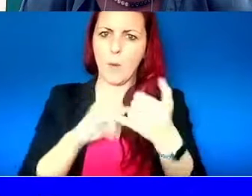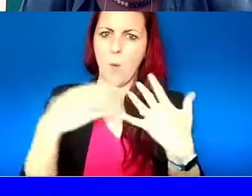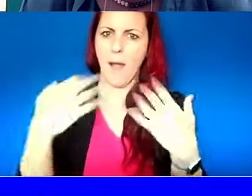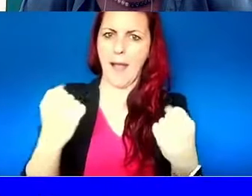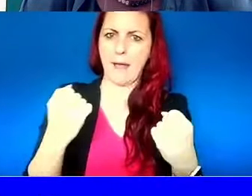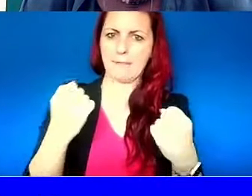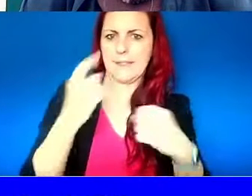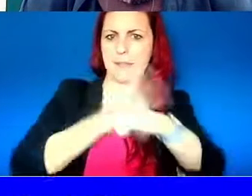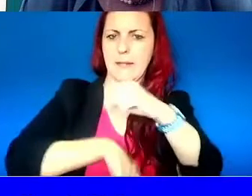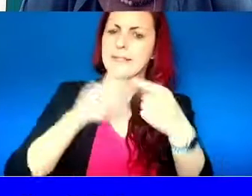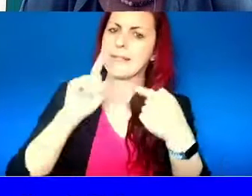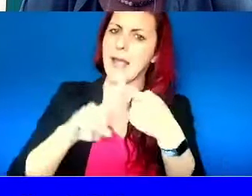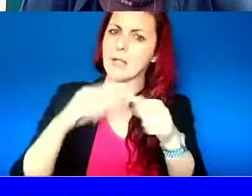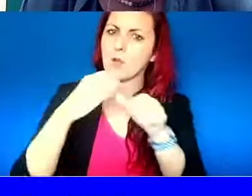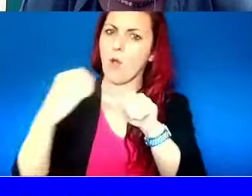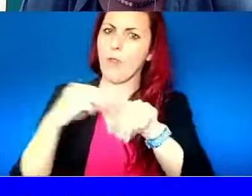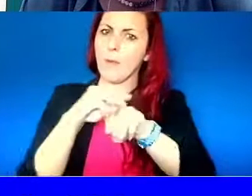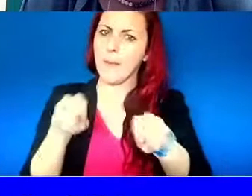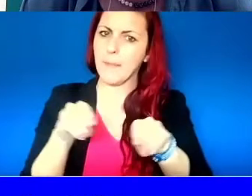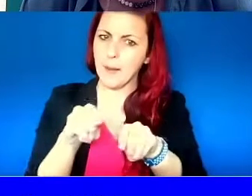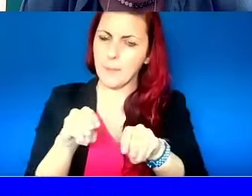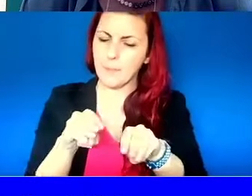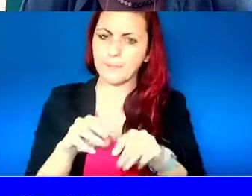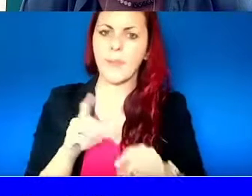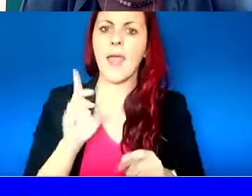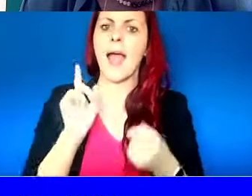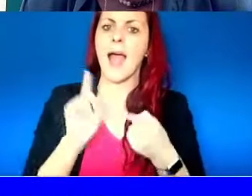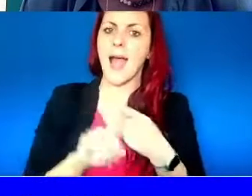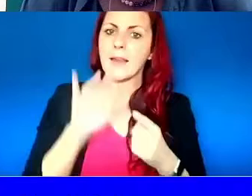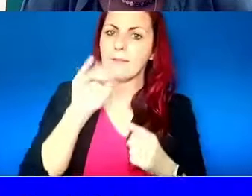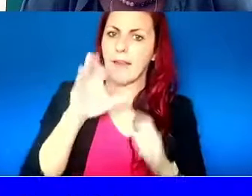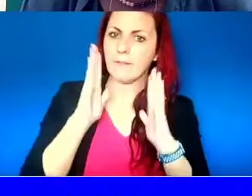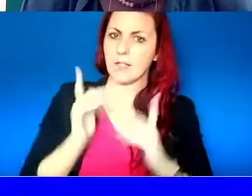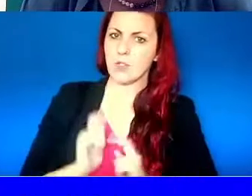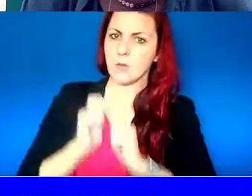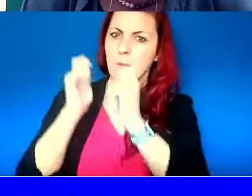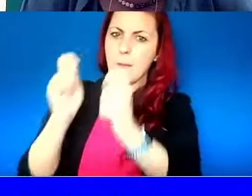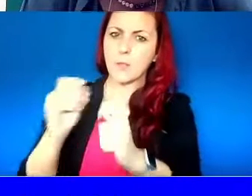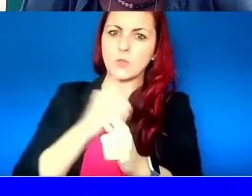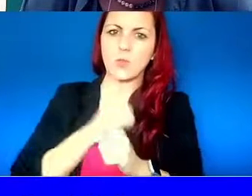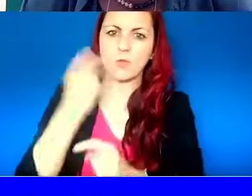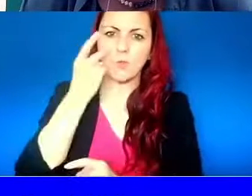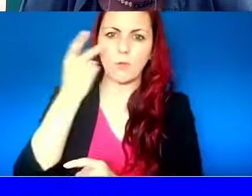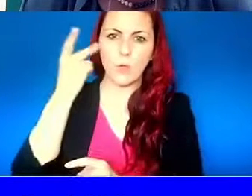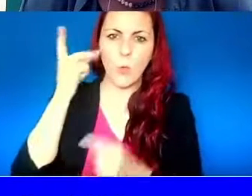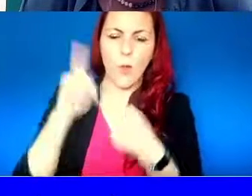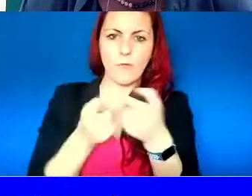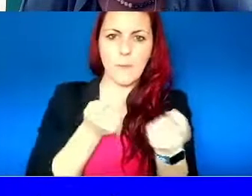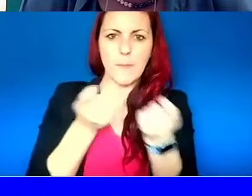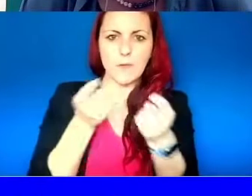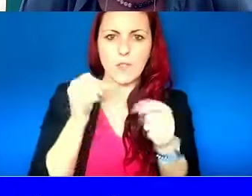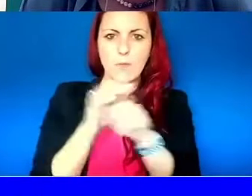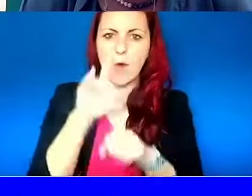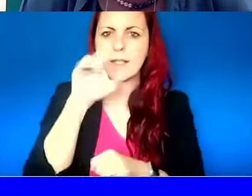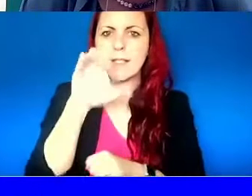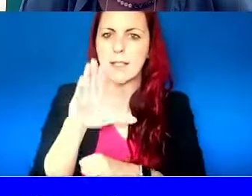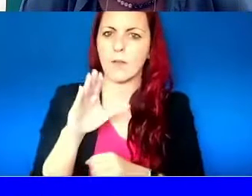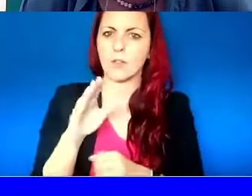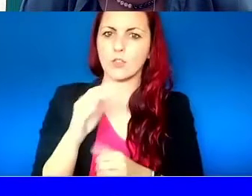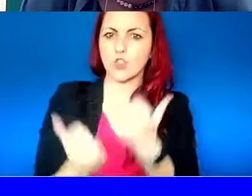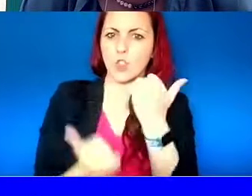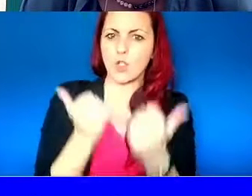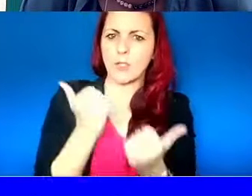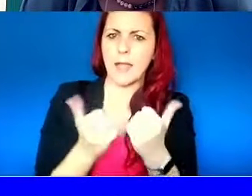others. We also made a submission to the review of the administration of civil justice, which is being carried out by the